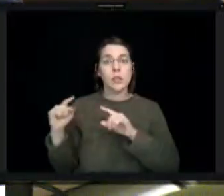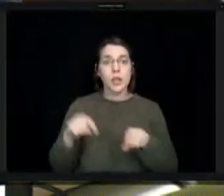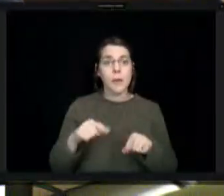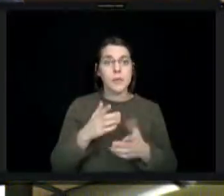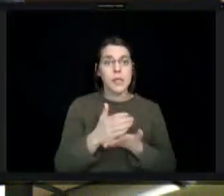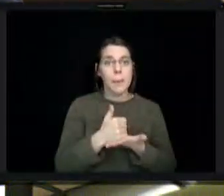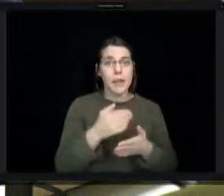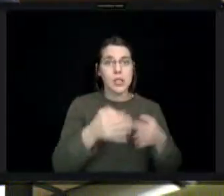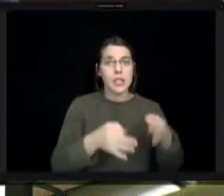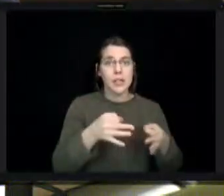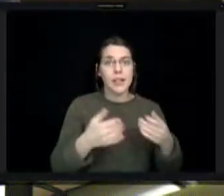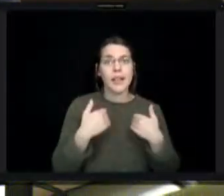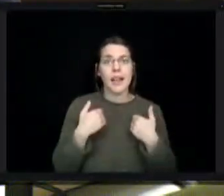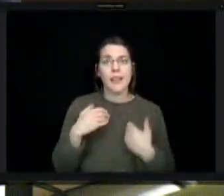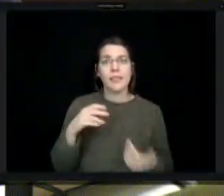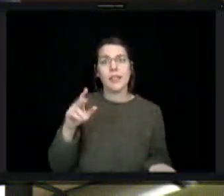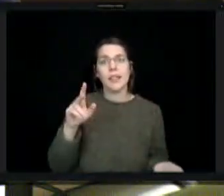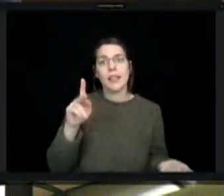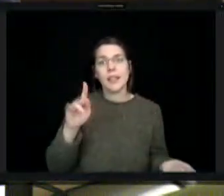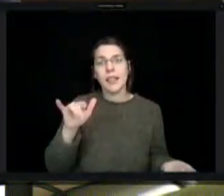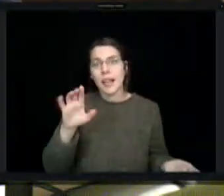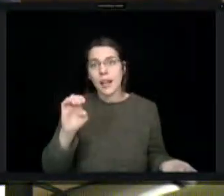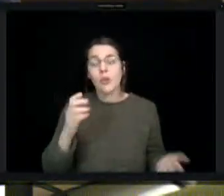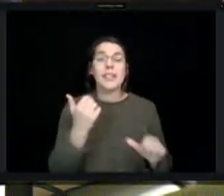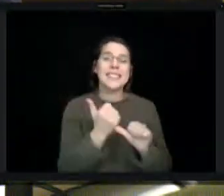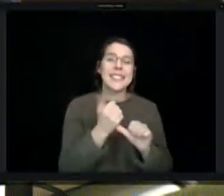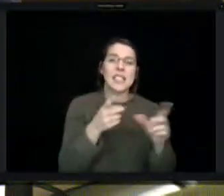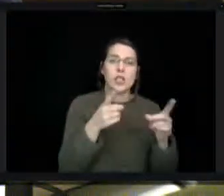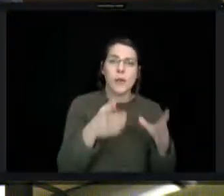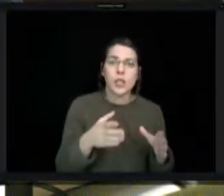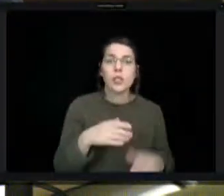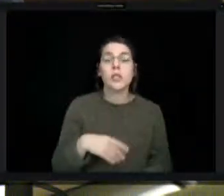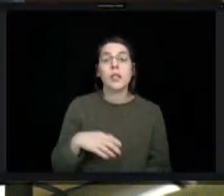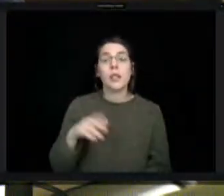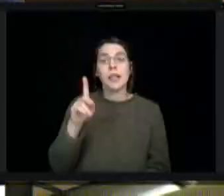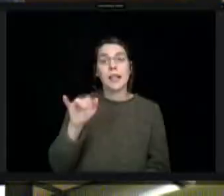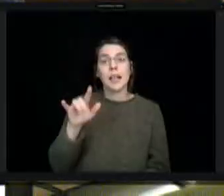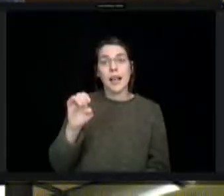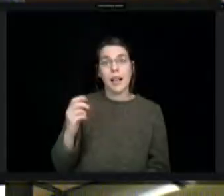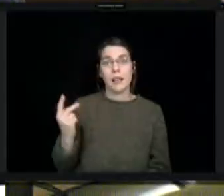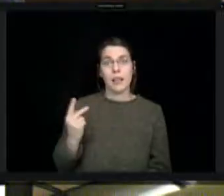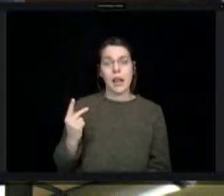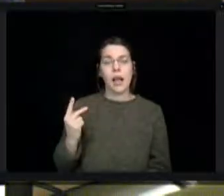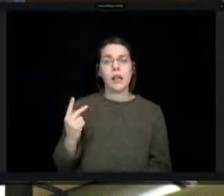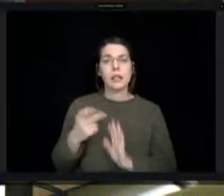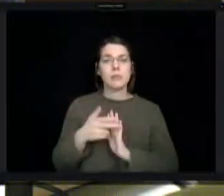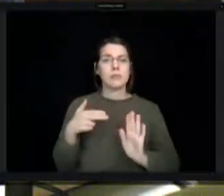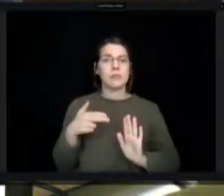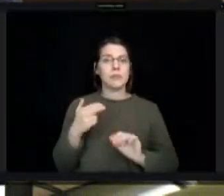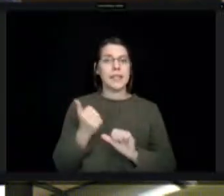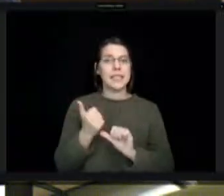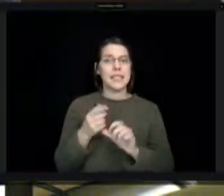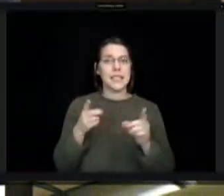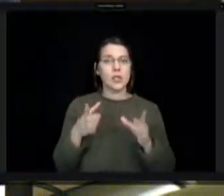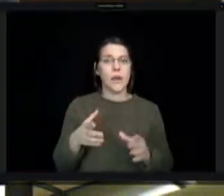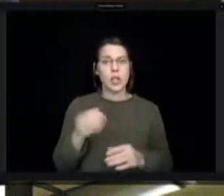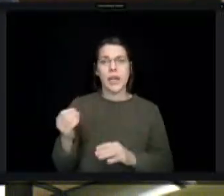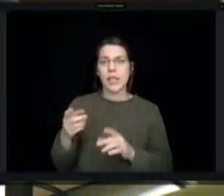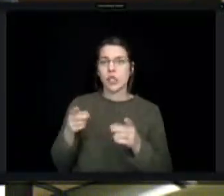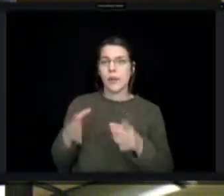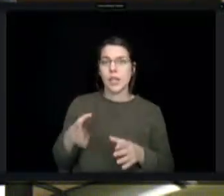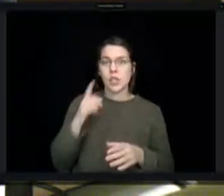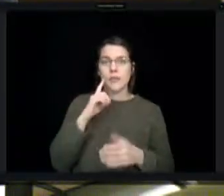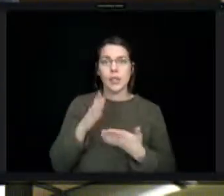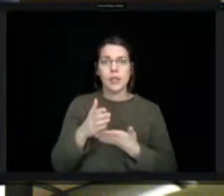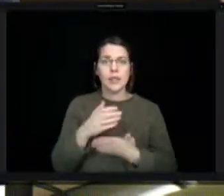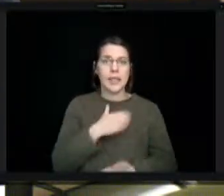have Kyle and I, or an assistant directors. Kyle and I are the equivalent of director and assistant directors for the mayor's office. He is not in attendance at any of those.